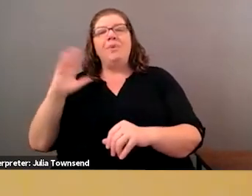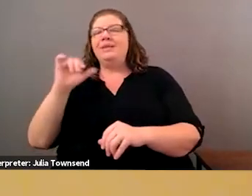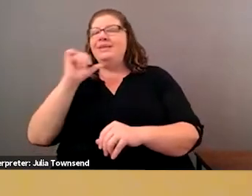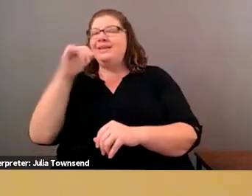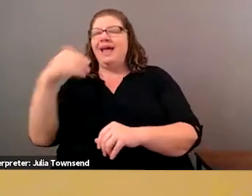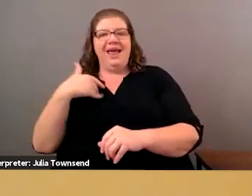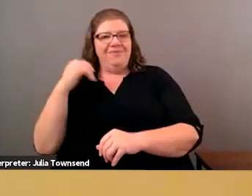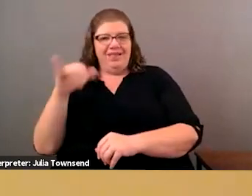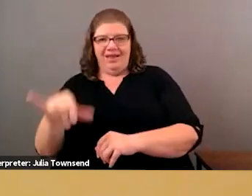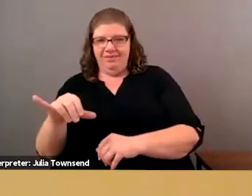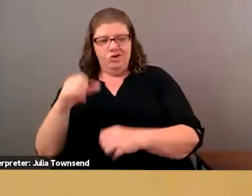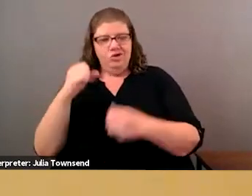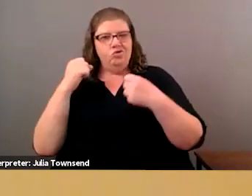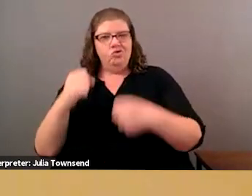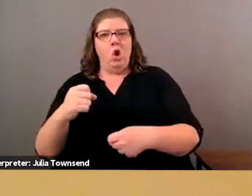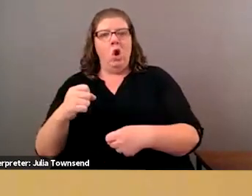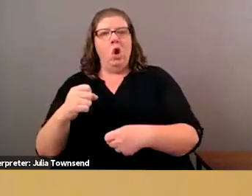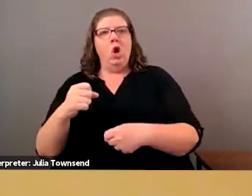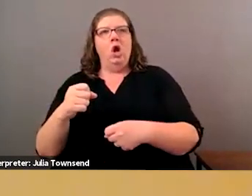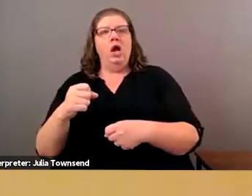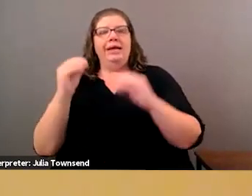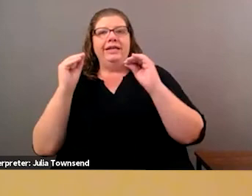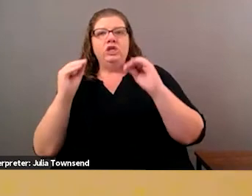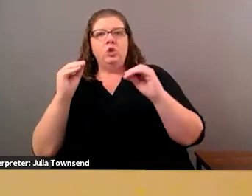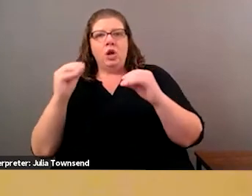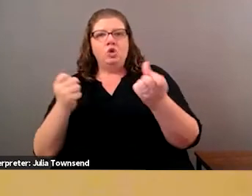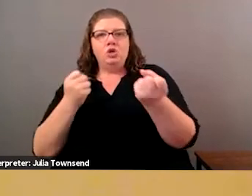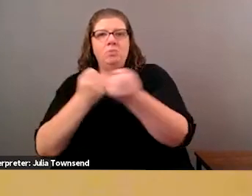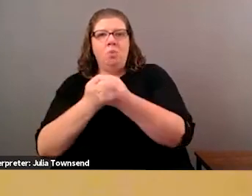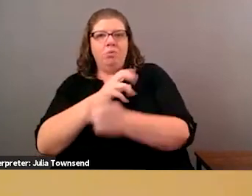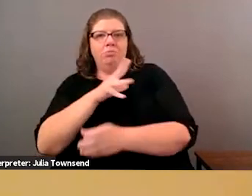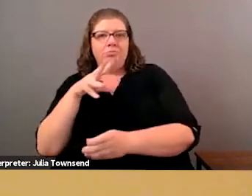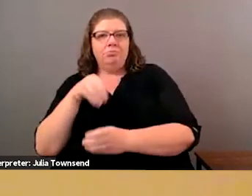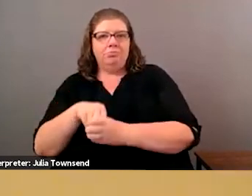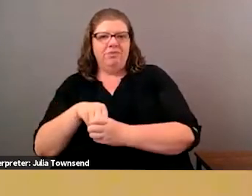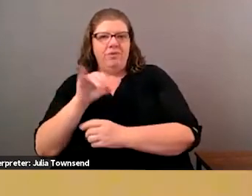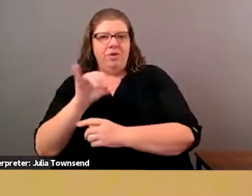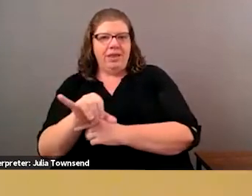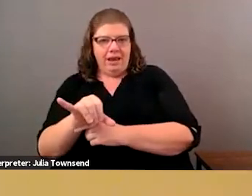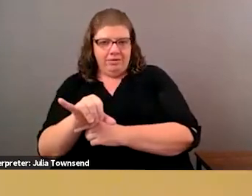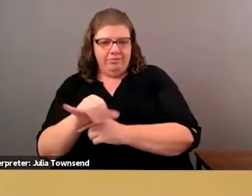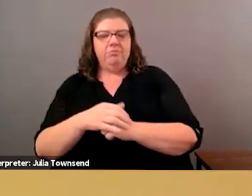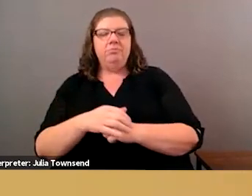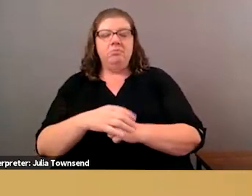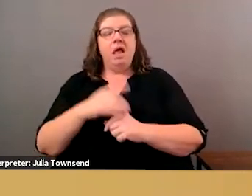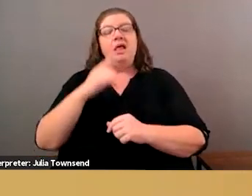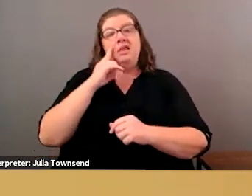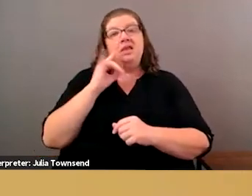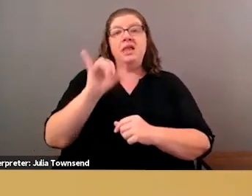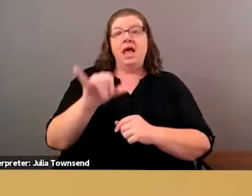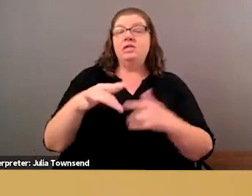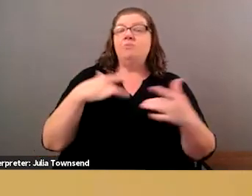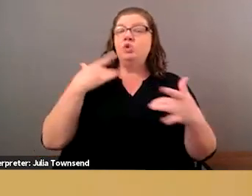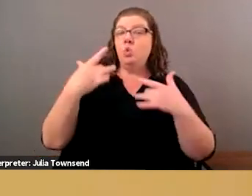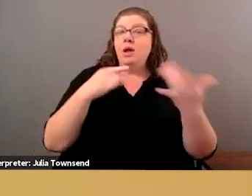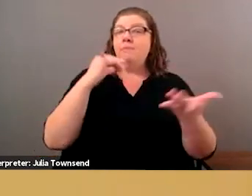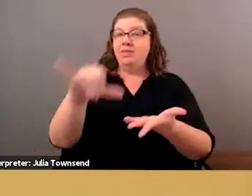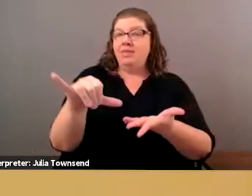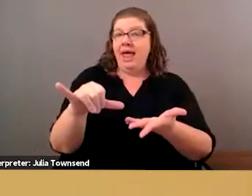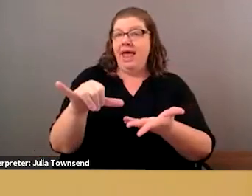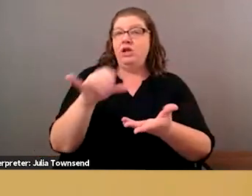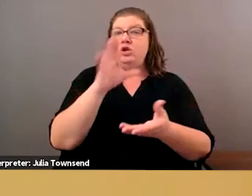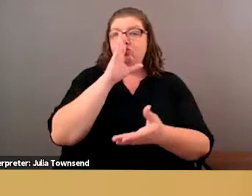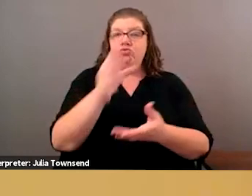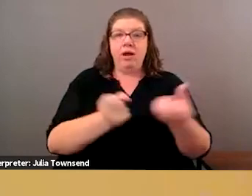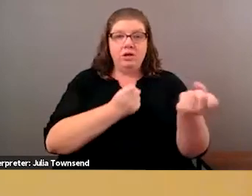not have a strong instructional support for that. So I think there's some joy about having that direct